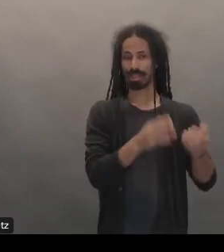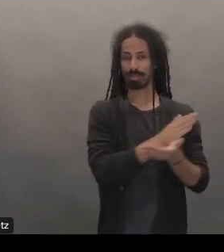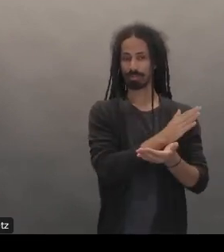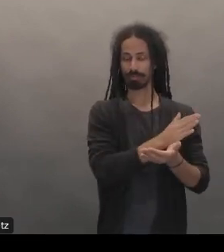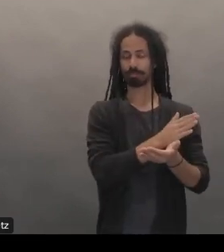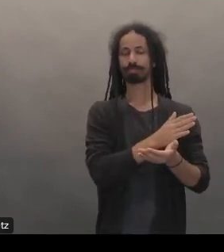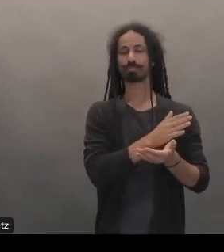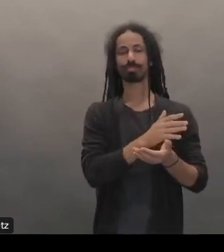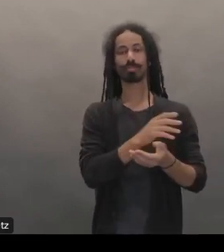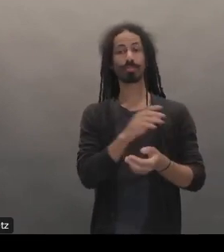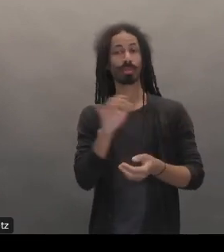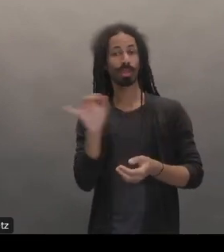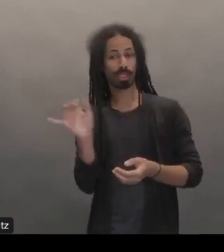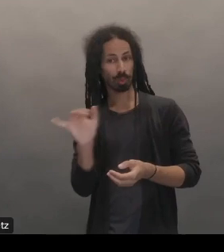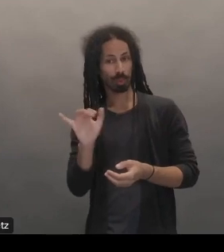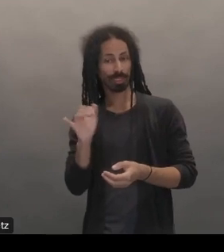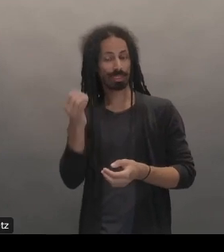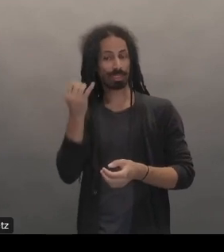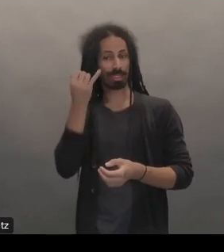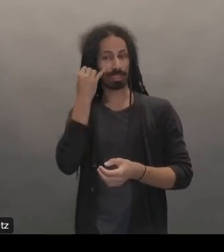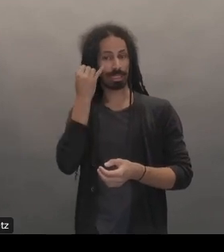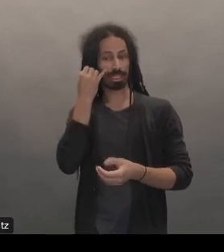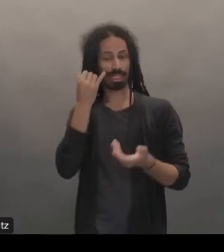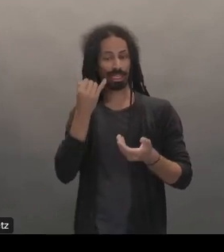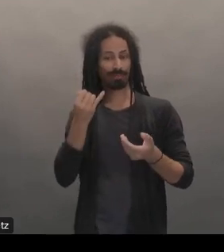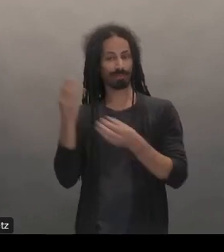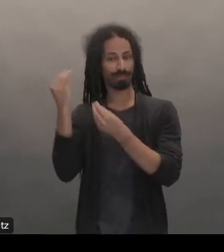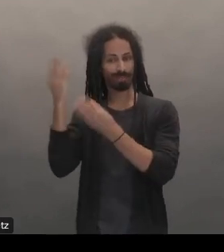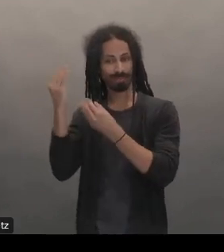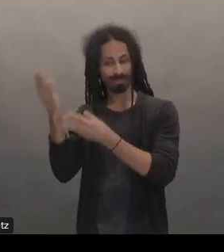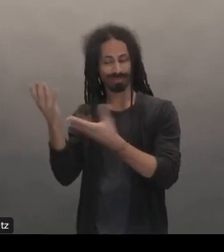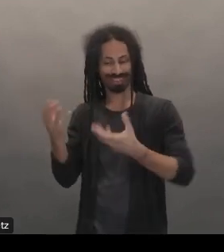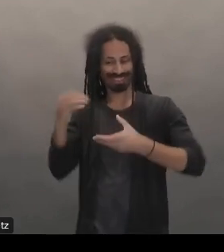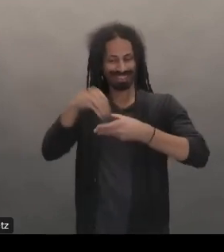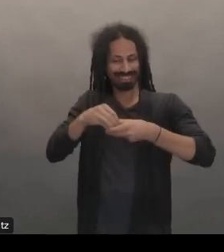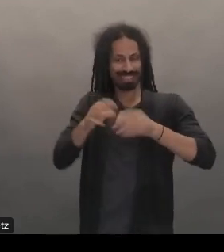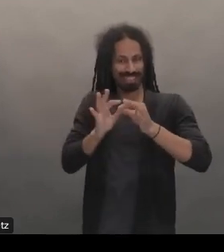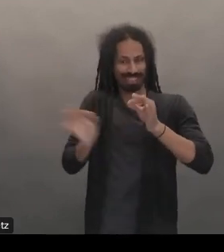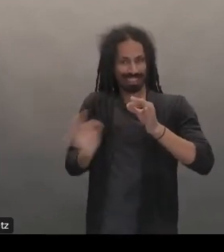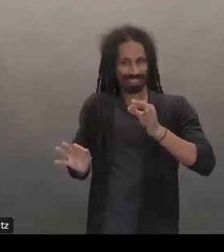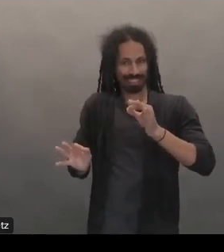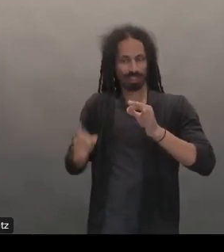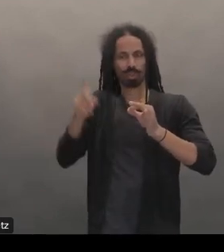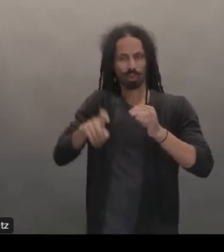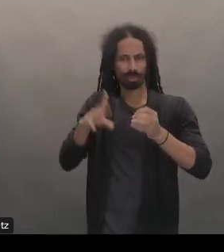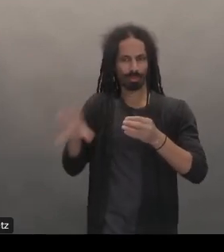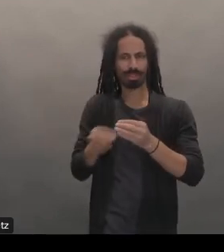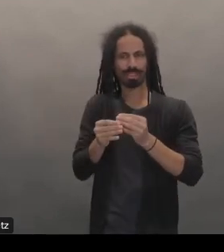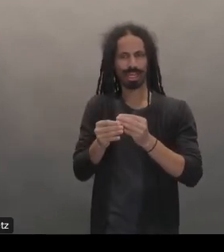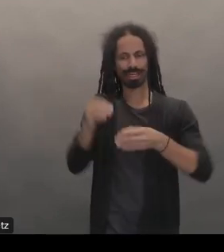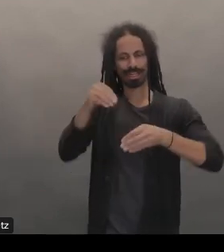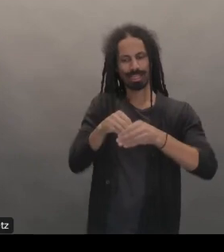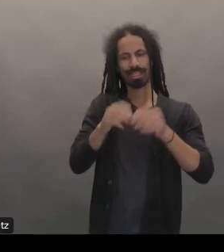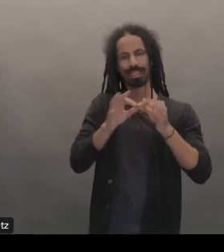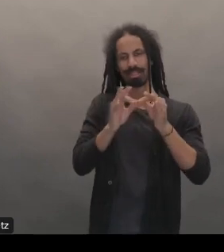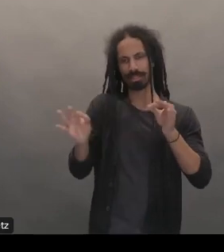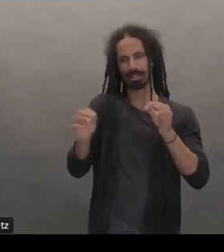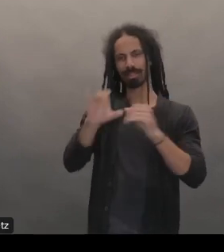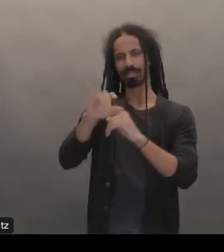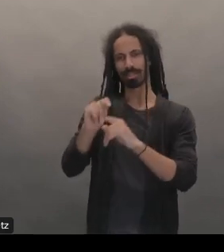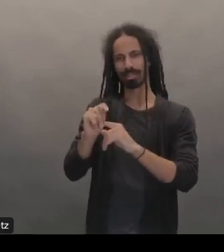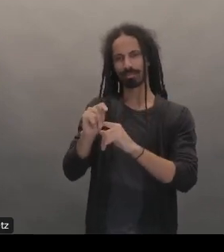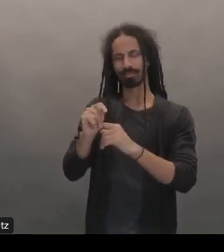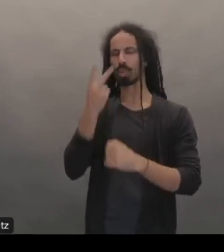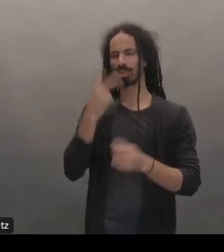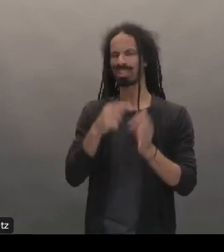the material is discussed in the text, a corresponding in-text citation. So let's look at an example.